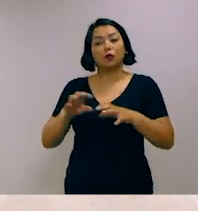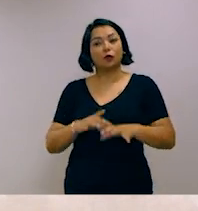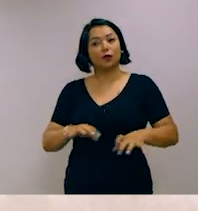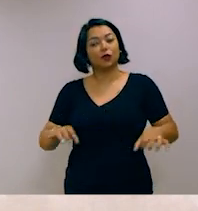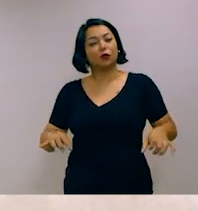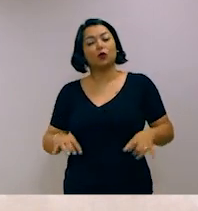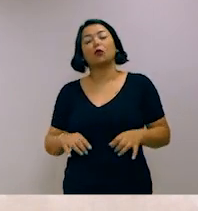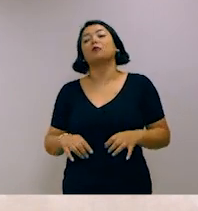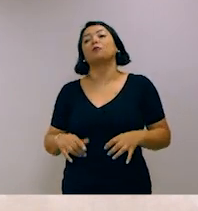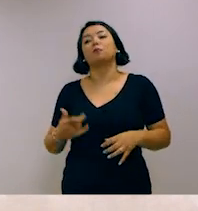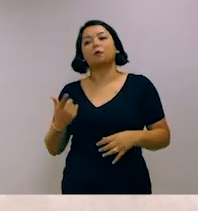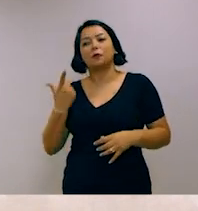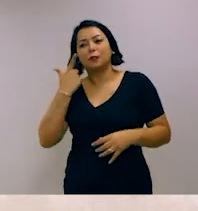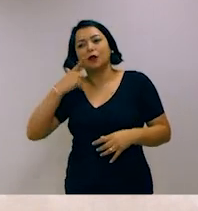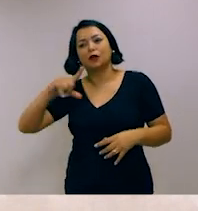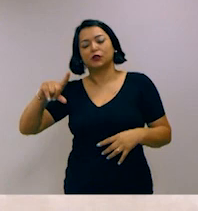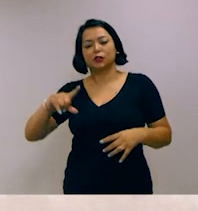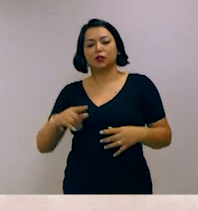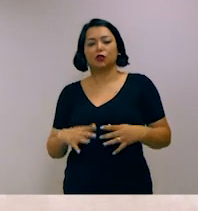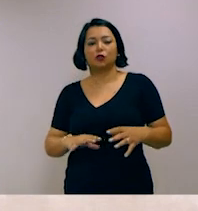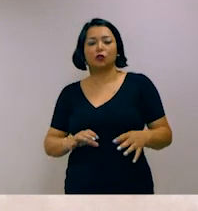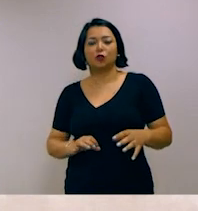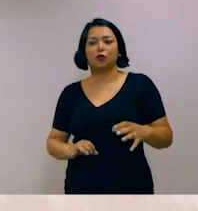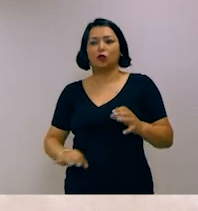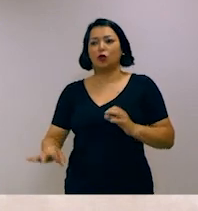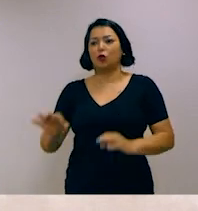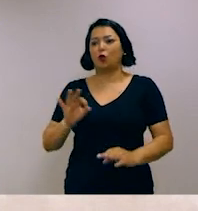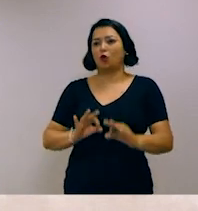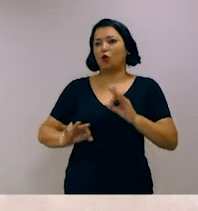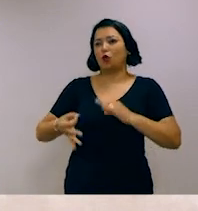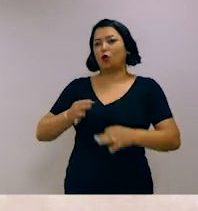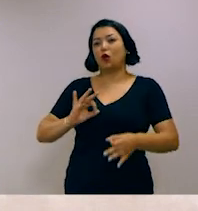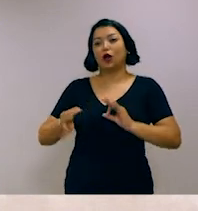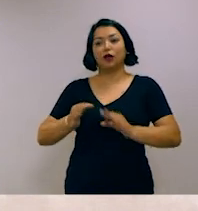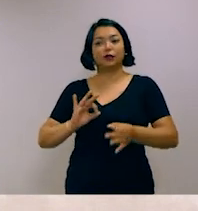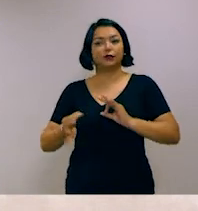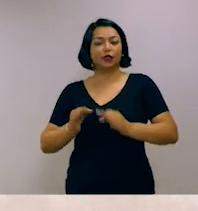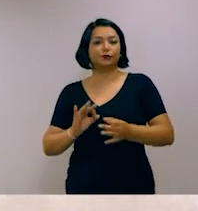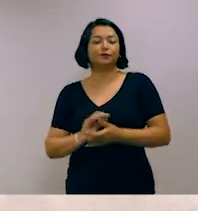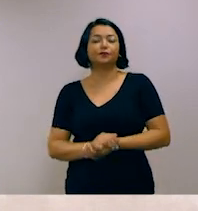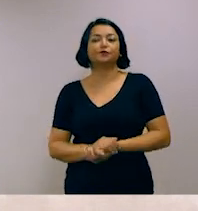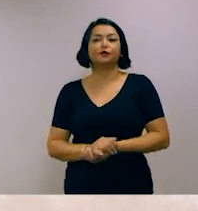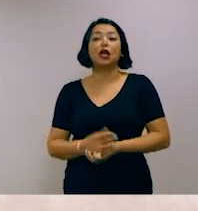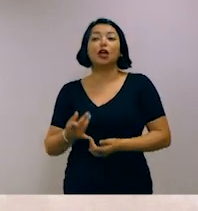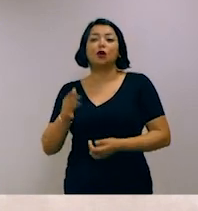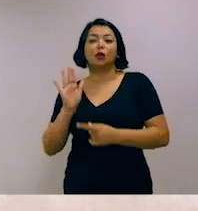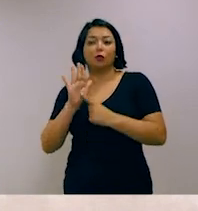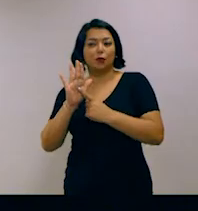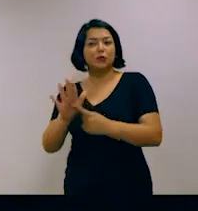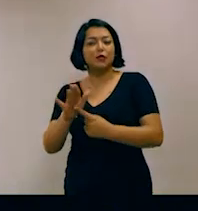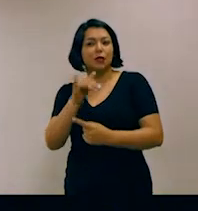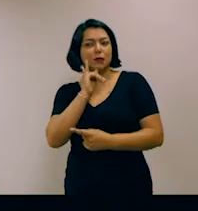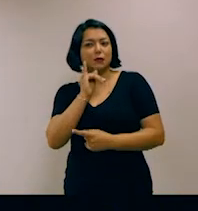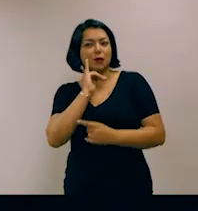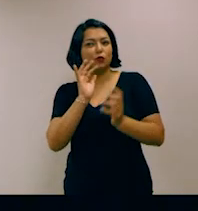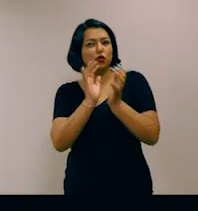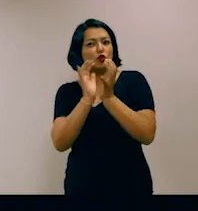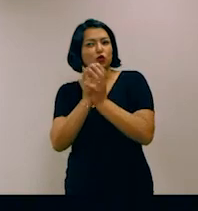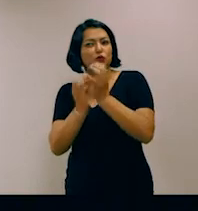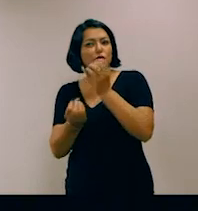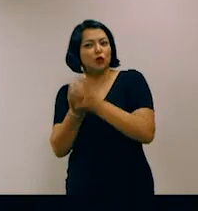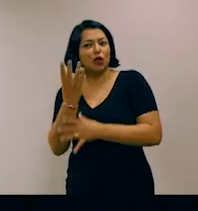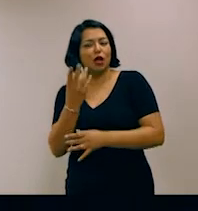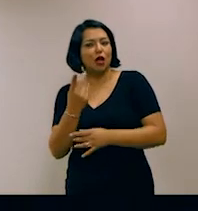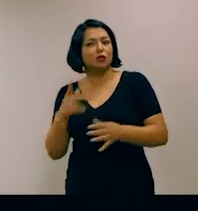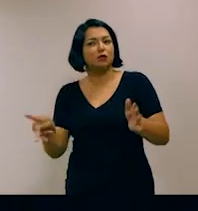thing. We didn't reach the point for the machine to discover this, but for now it created two different